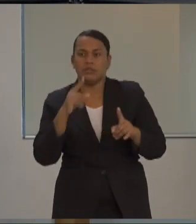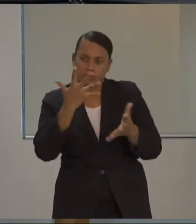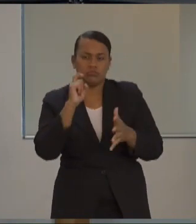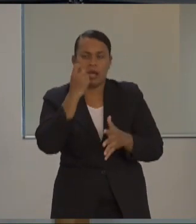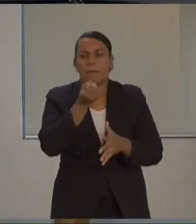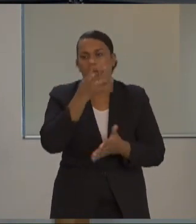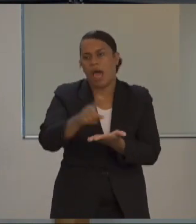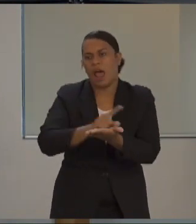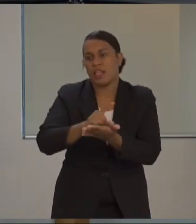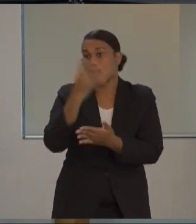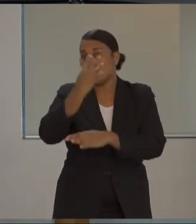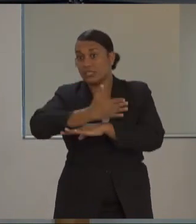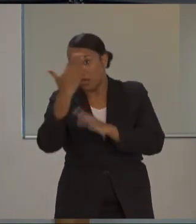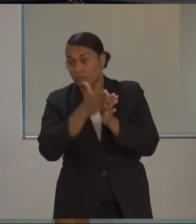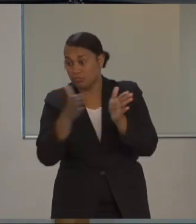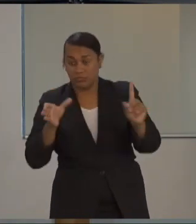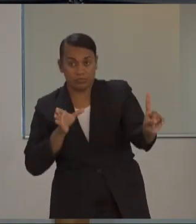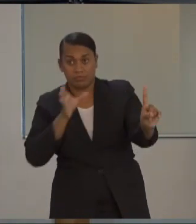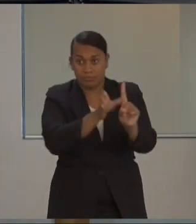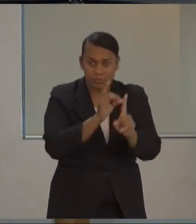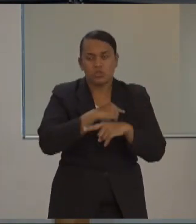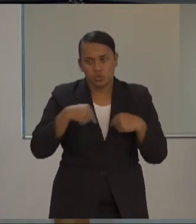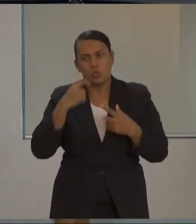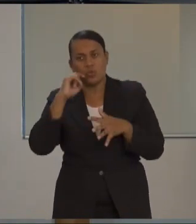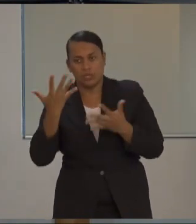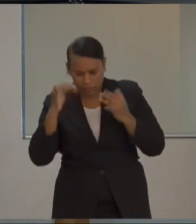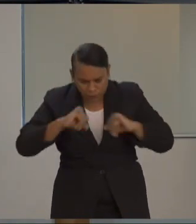they finish that period. So I have to wait for that.